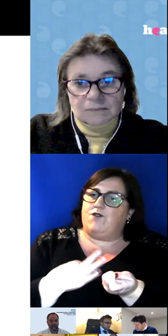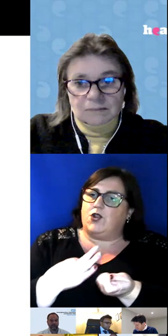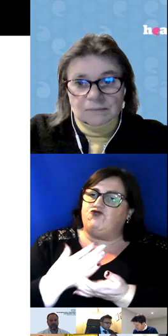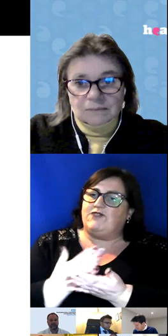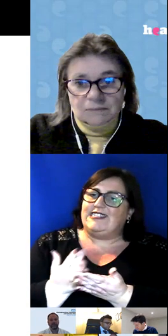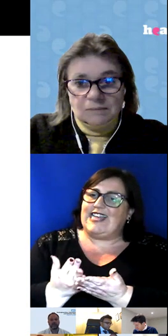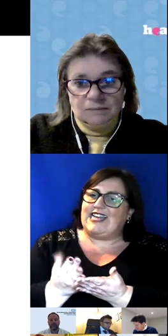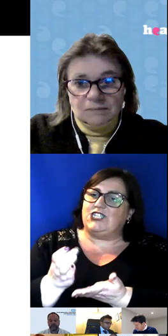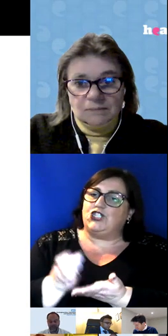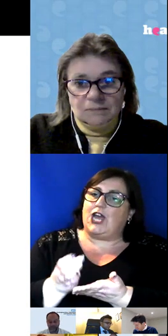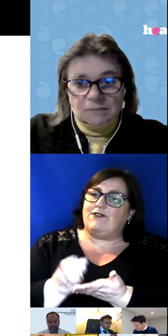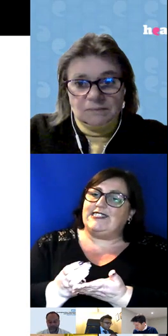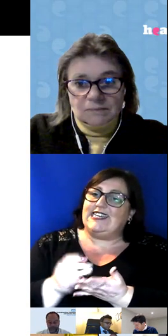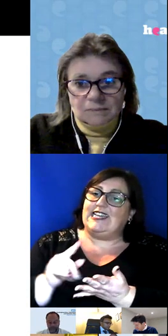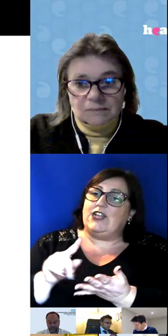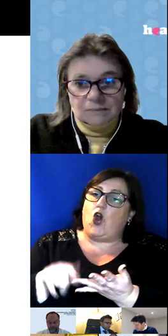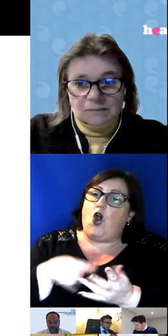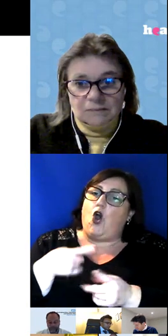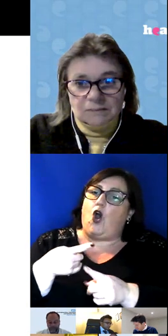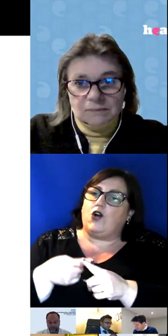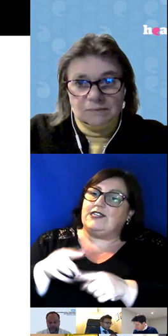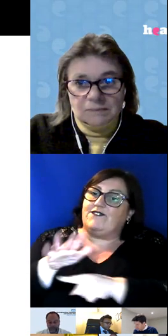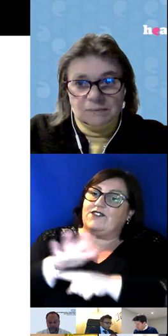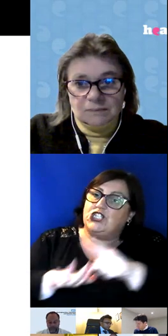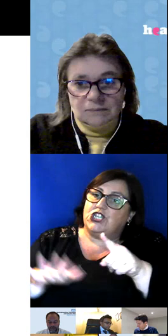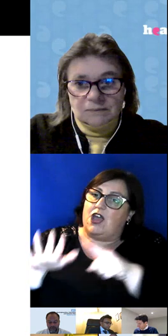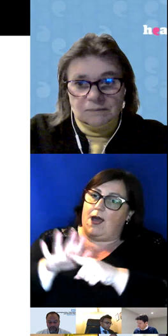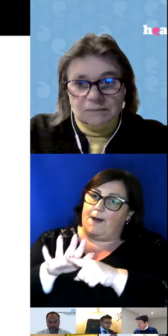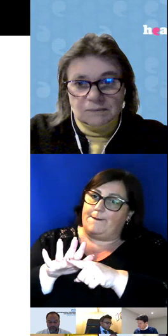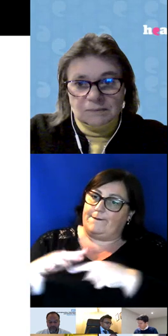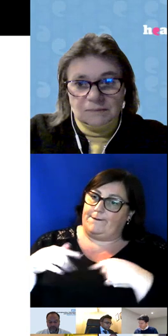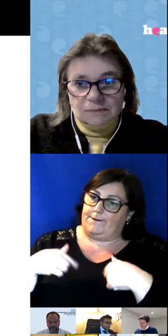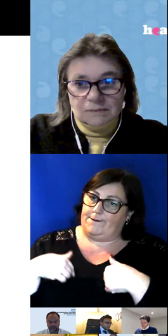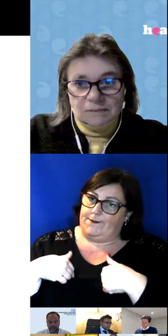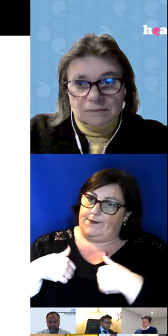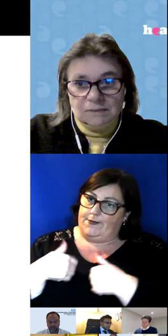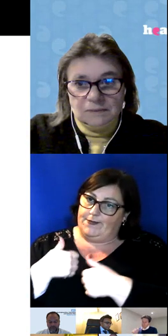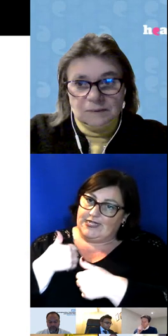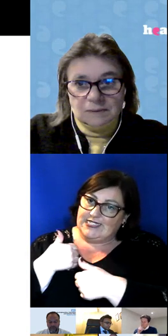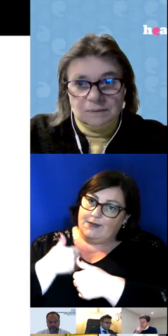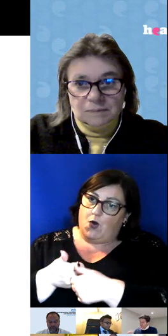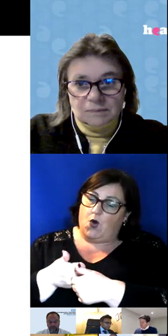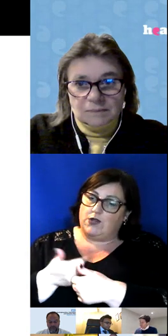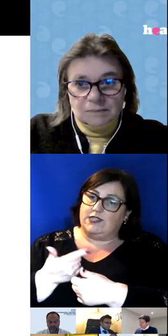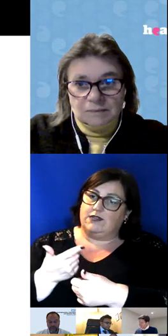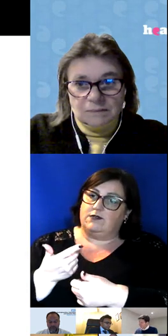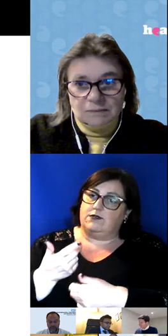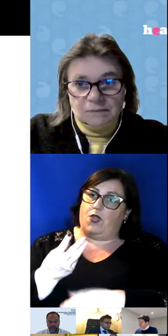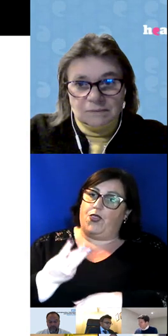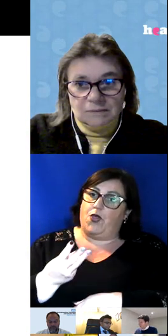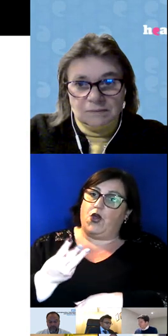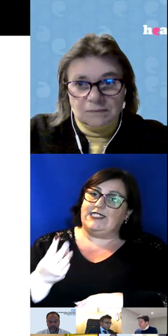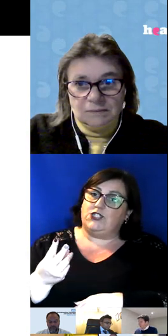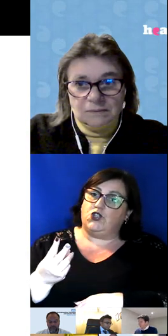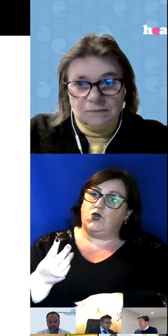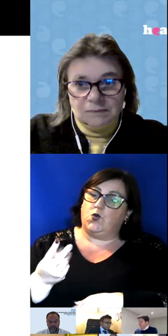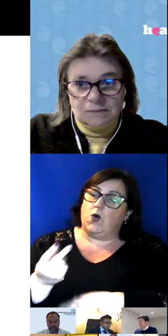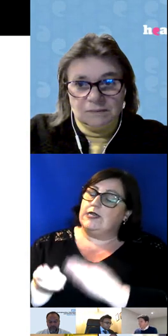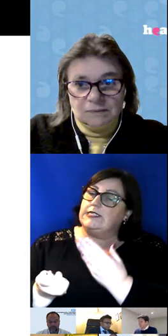Oxfordshire. That has supported and involved 32 suddenly bereaved parents,